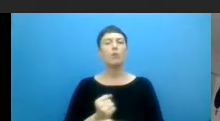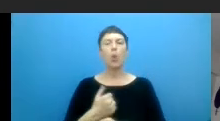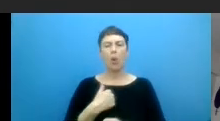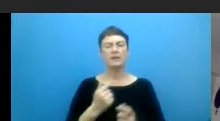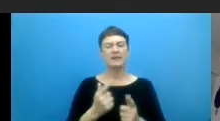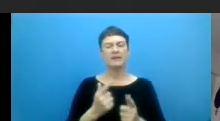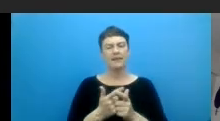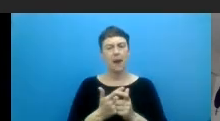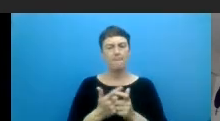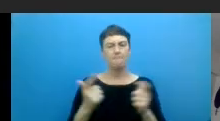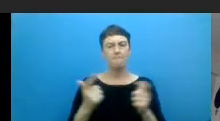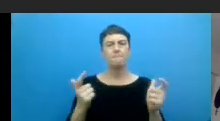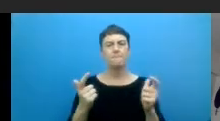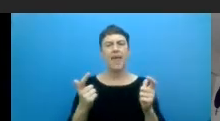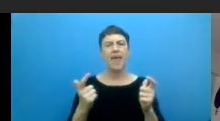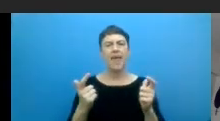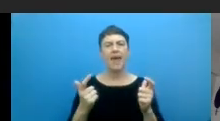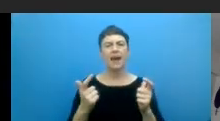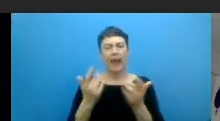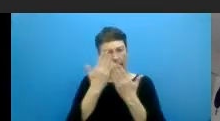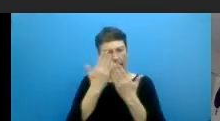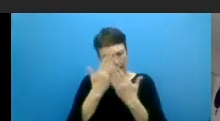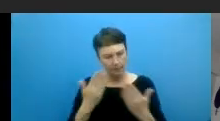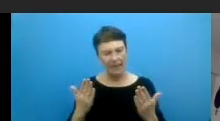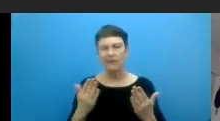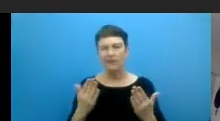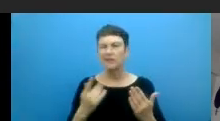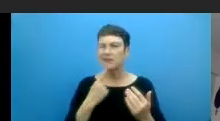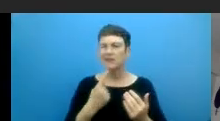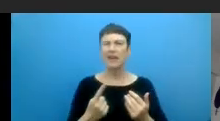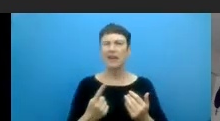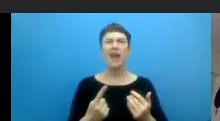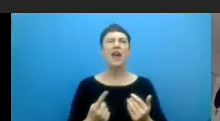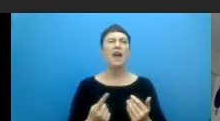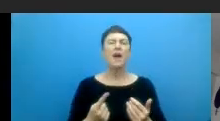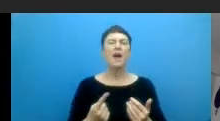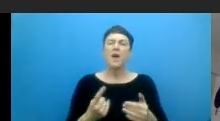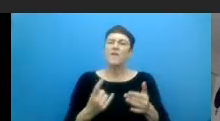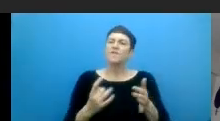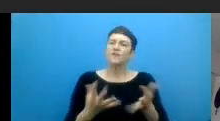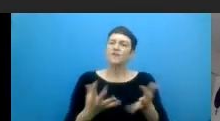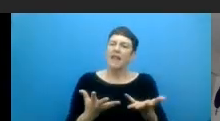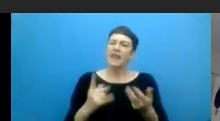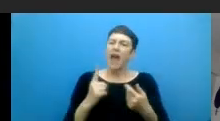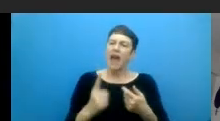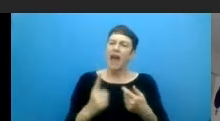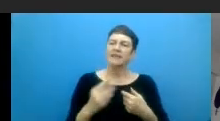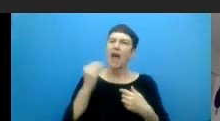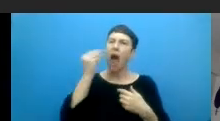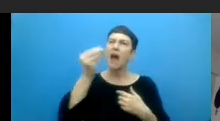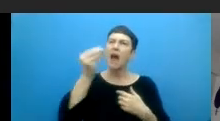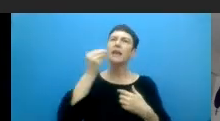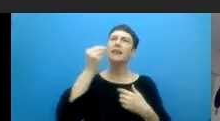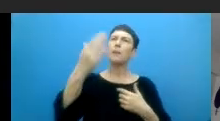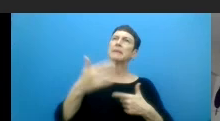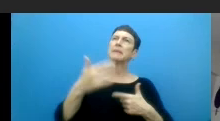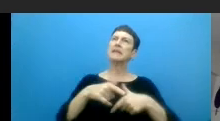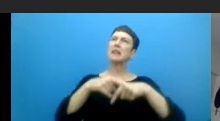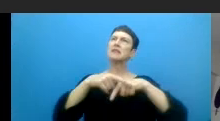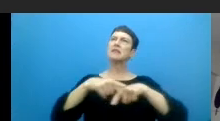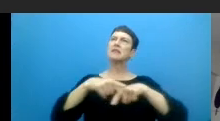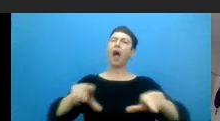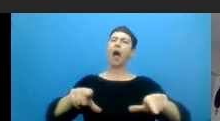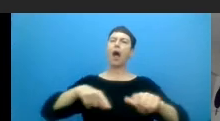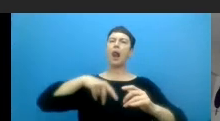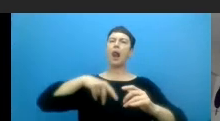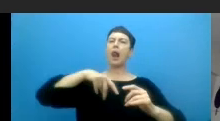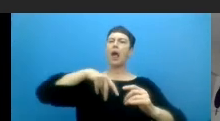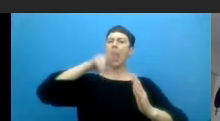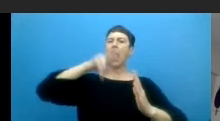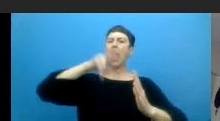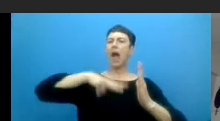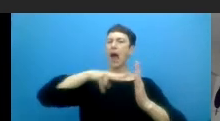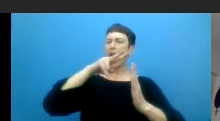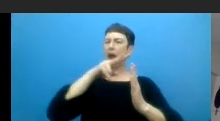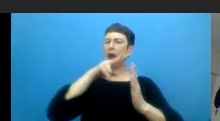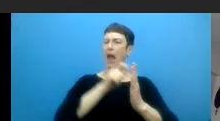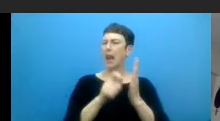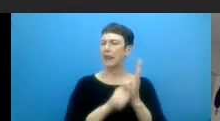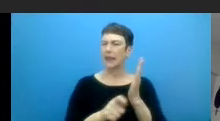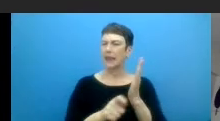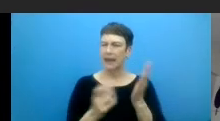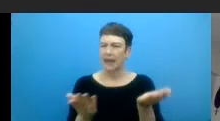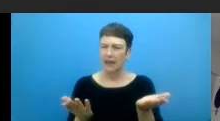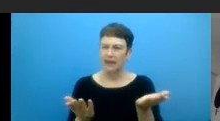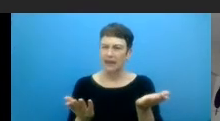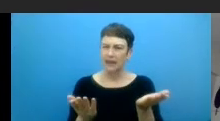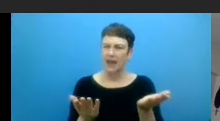we mean when we talk about academic literacy development. And we need to make sure